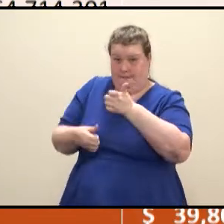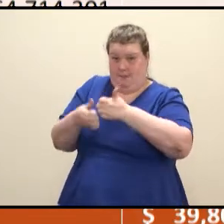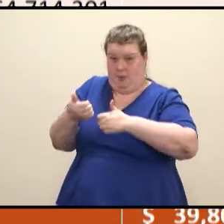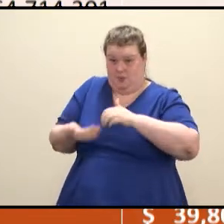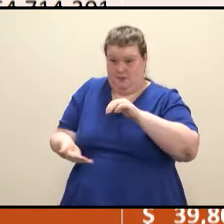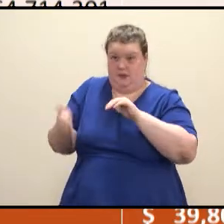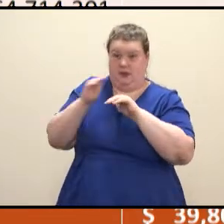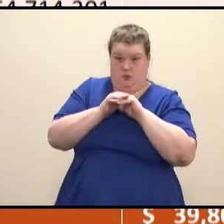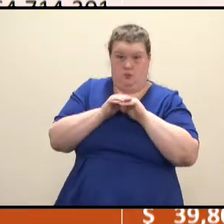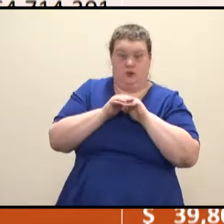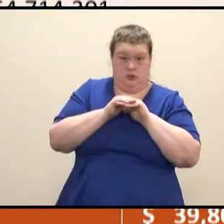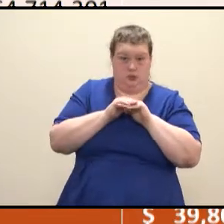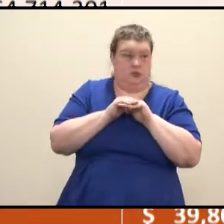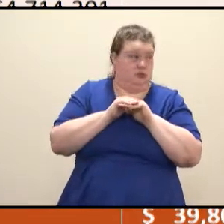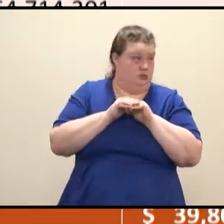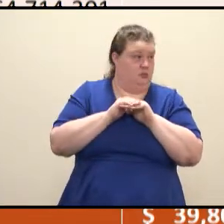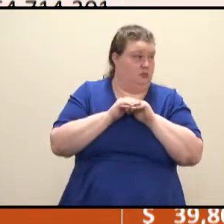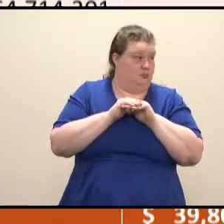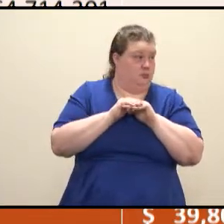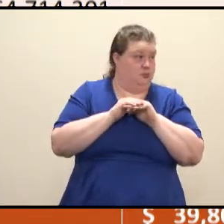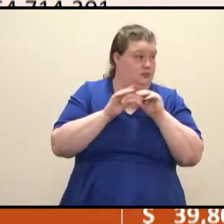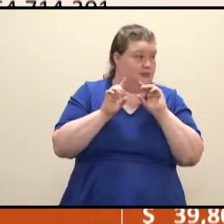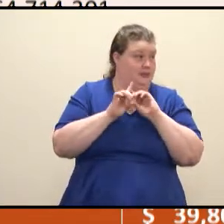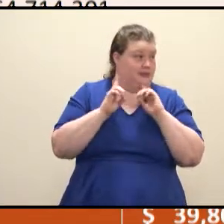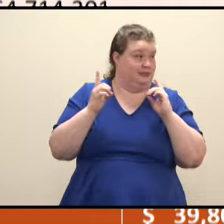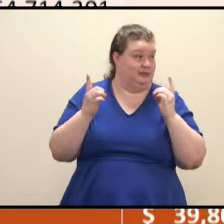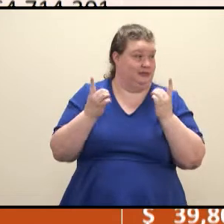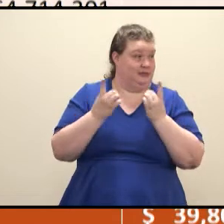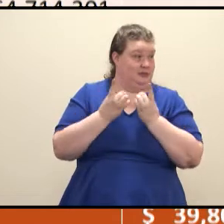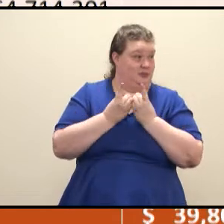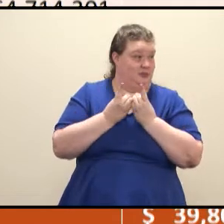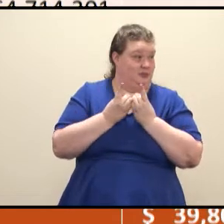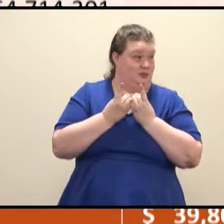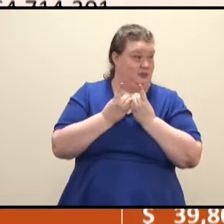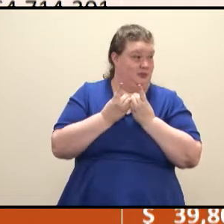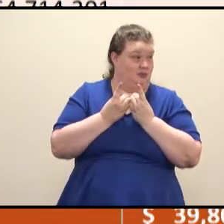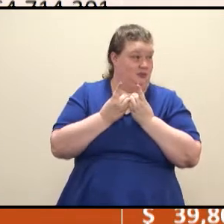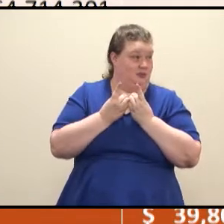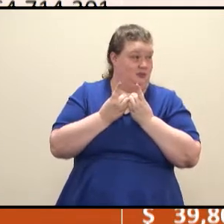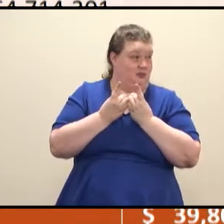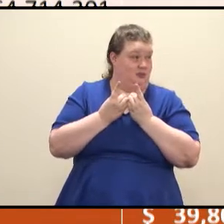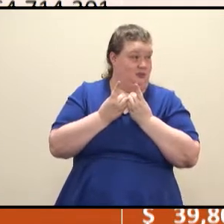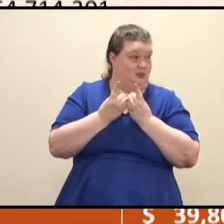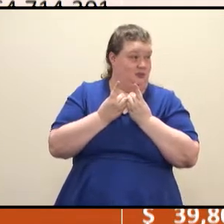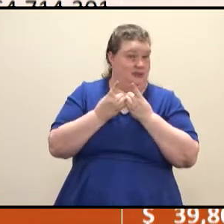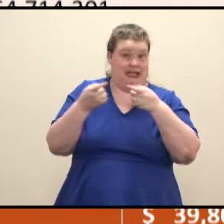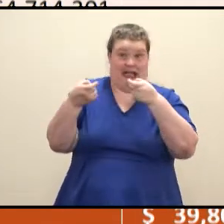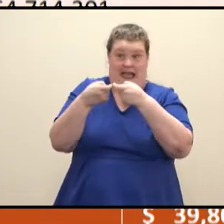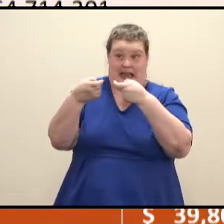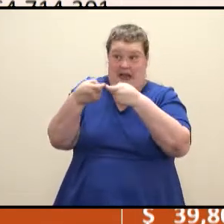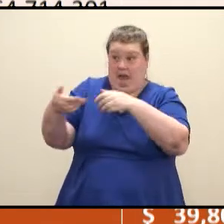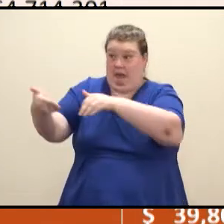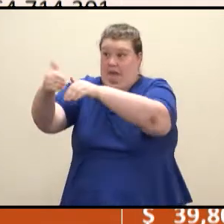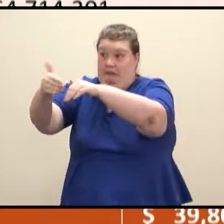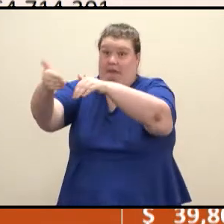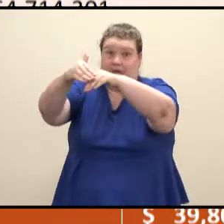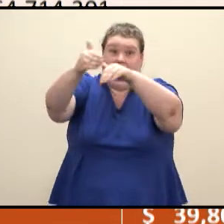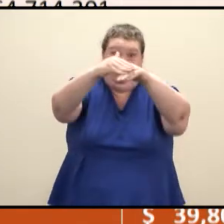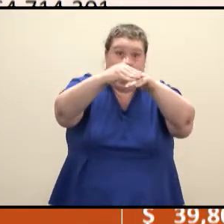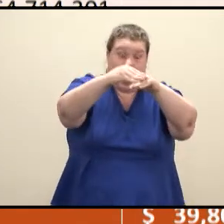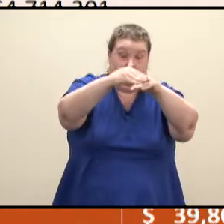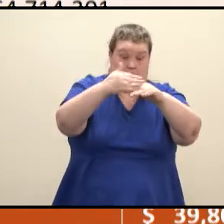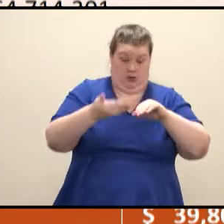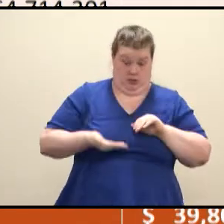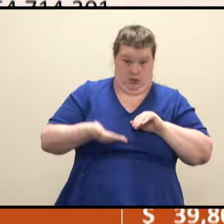increases. We actually, as a district, we're not going to get impacted too much with the same electricity increases that a lot